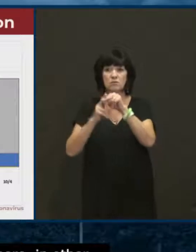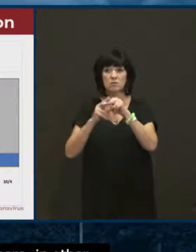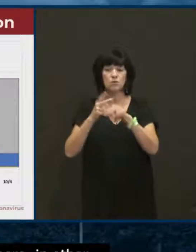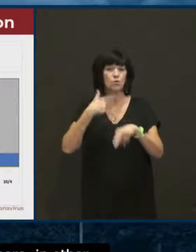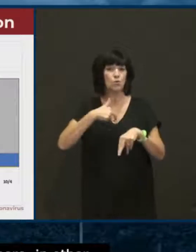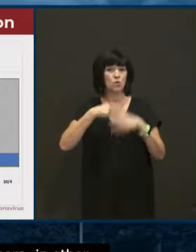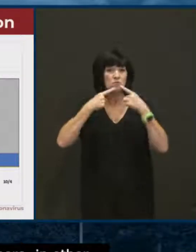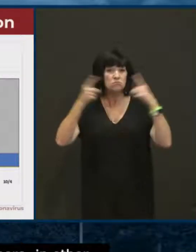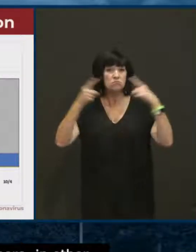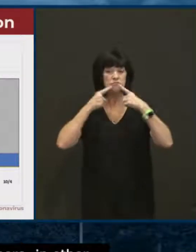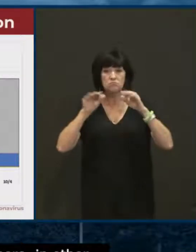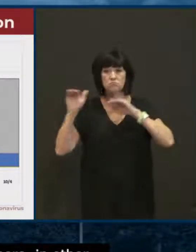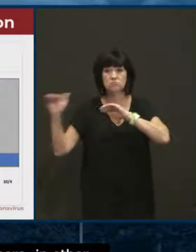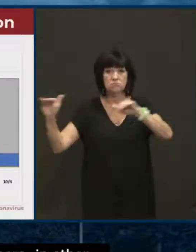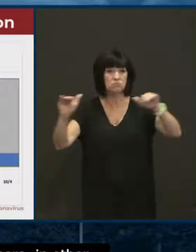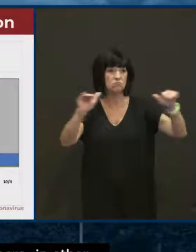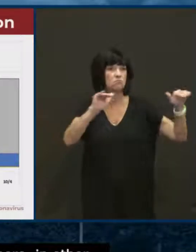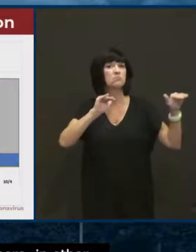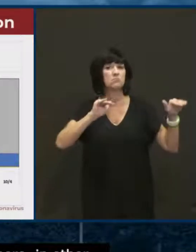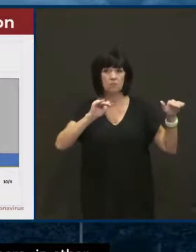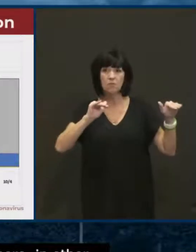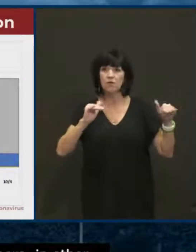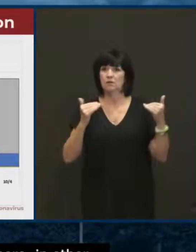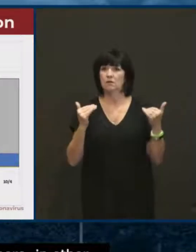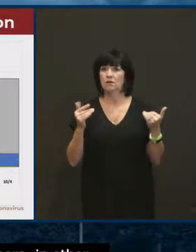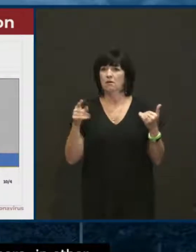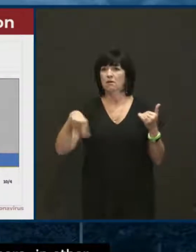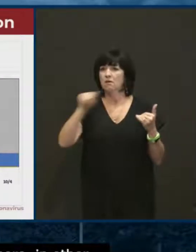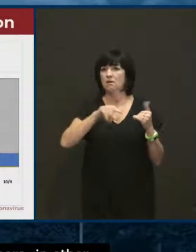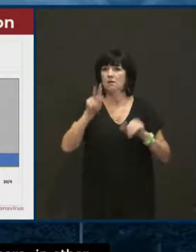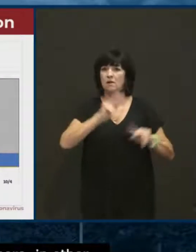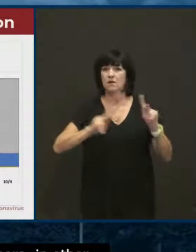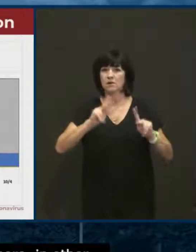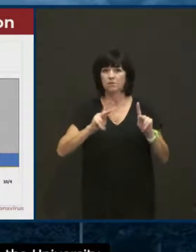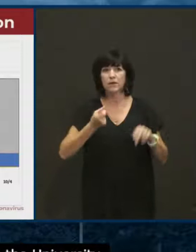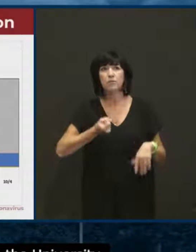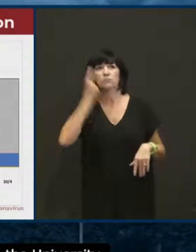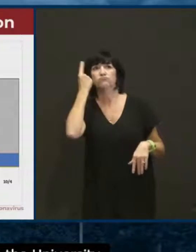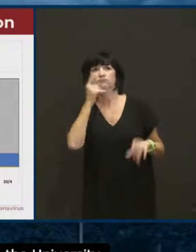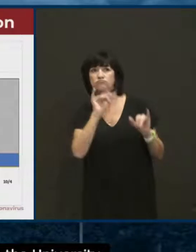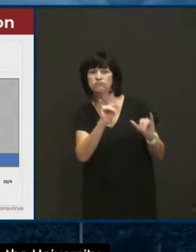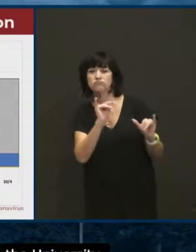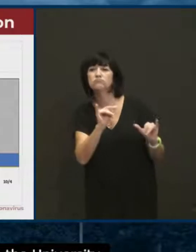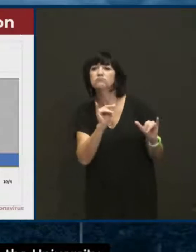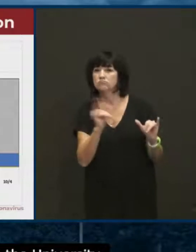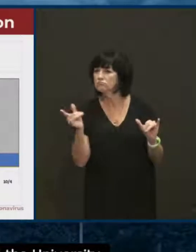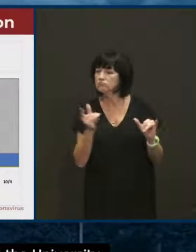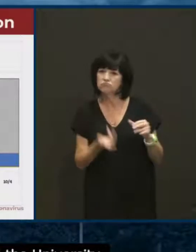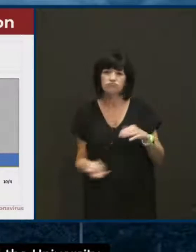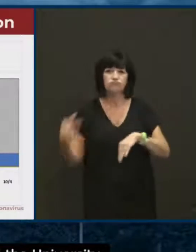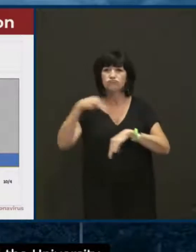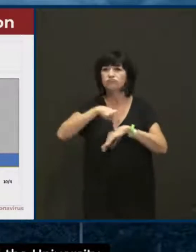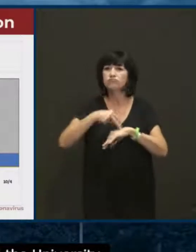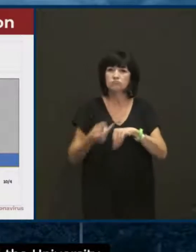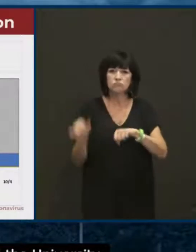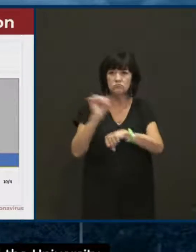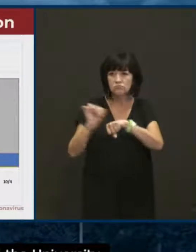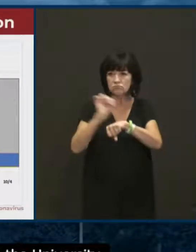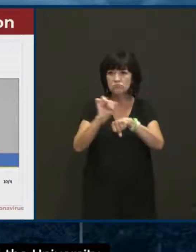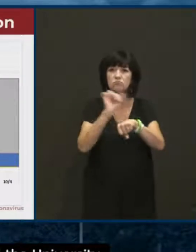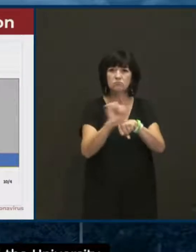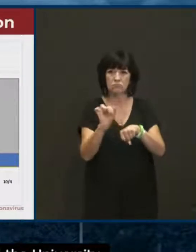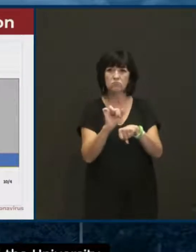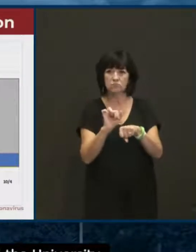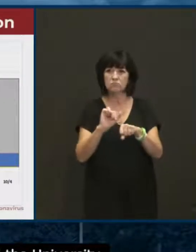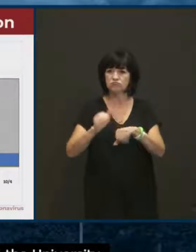town officials and the University of Delaware. Lots of testing that took place, AJ. Thanks for your team for reaching out. And so